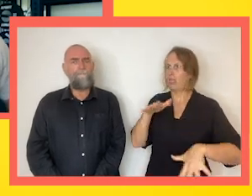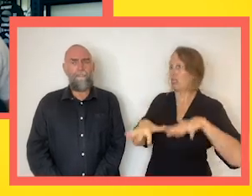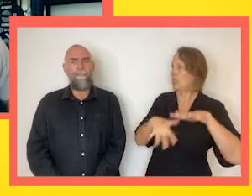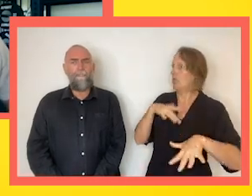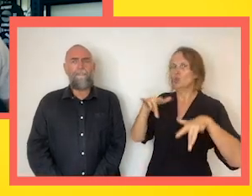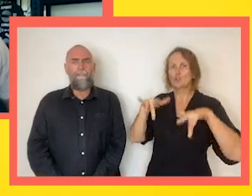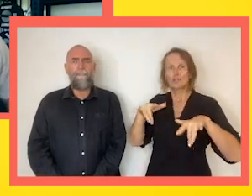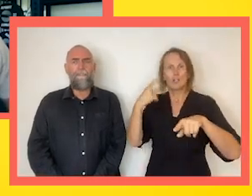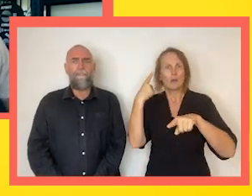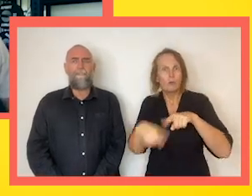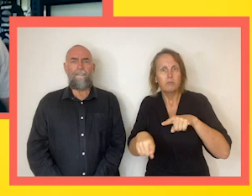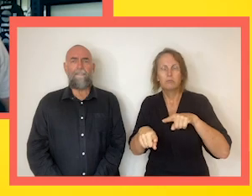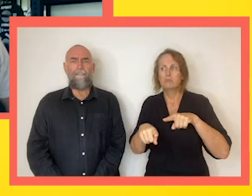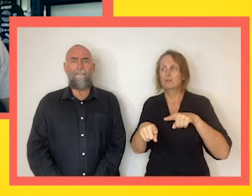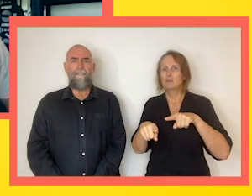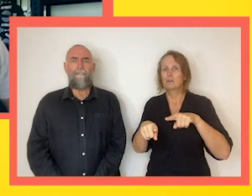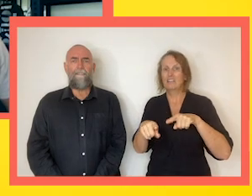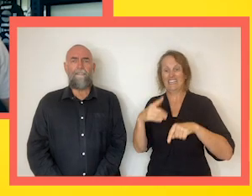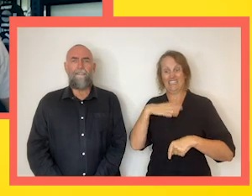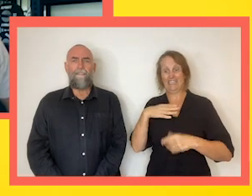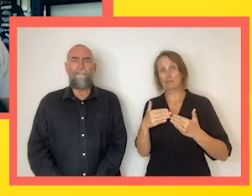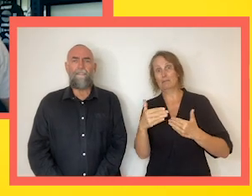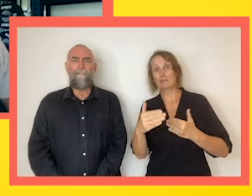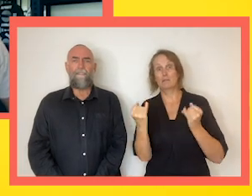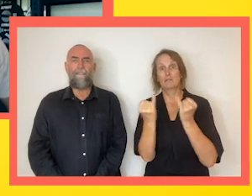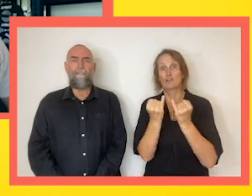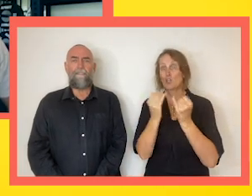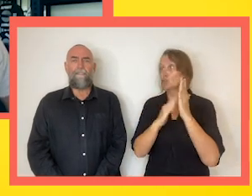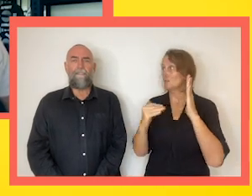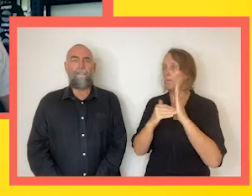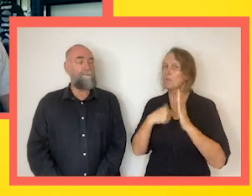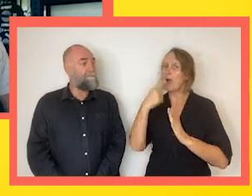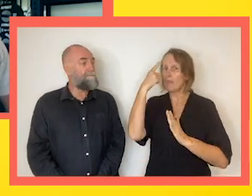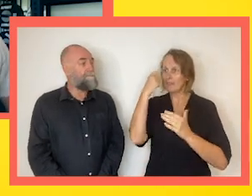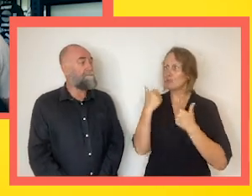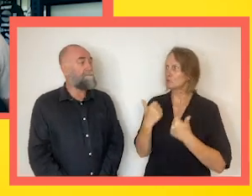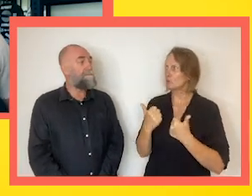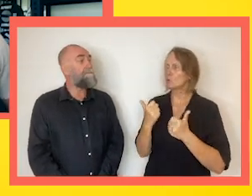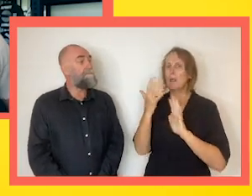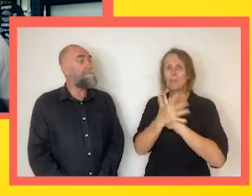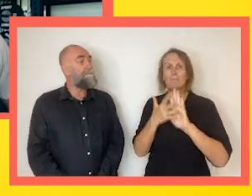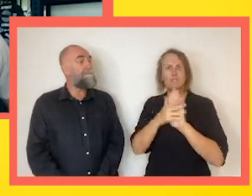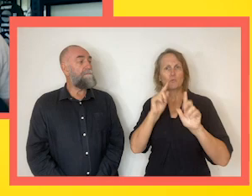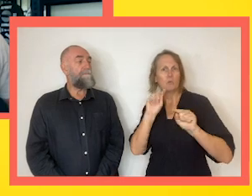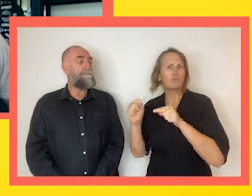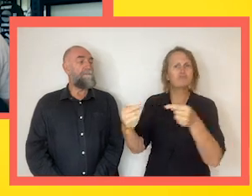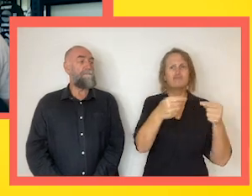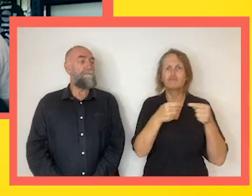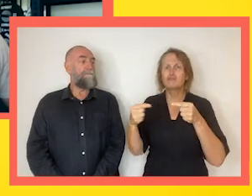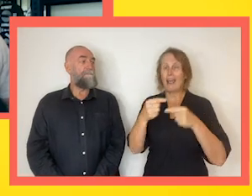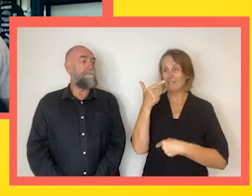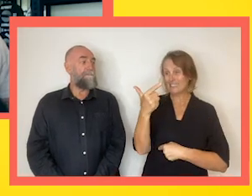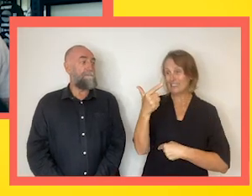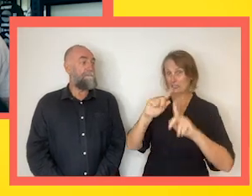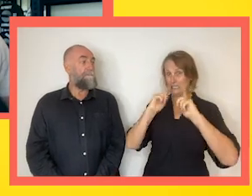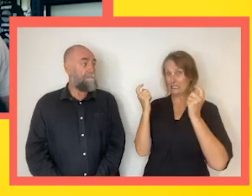that, oh no, we have to go to a qualification tournament. But to be honest, I think it's actually a blessing in disguise that we are going to play against 7 other